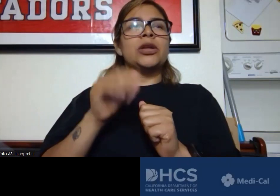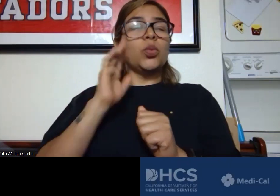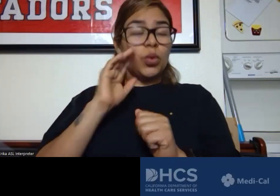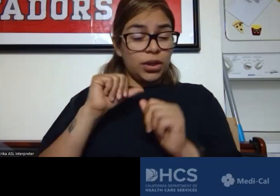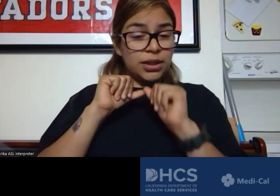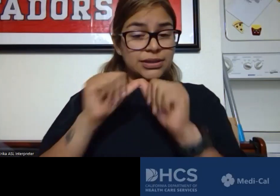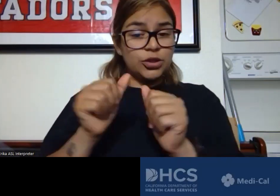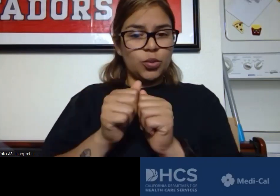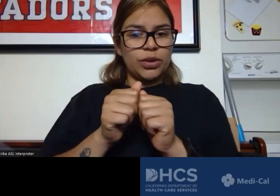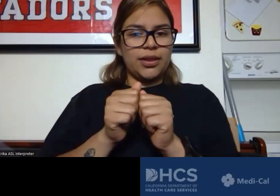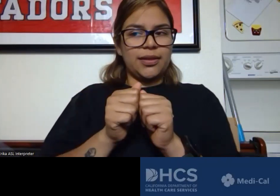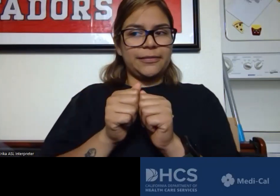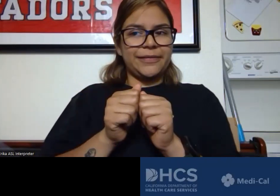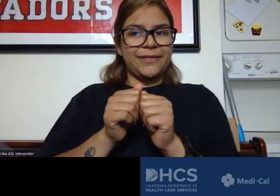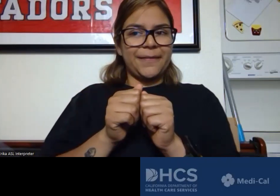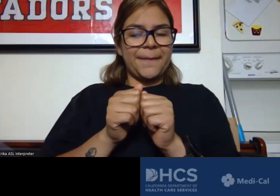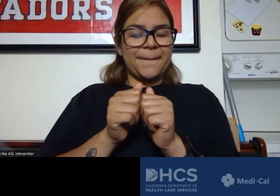being committed to